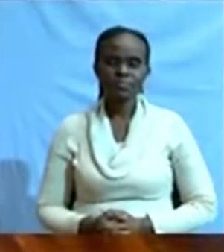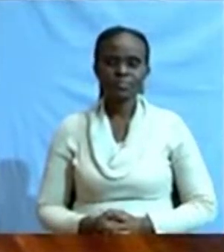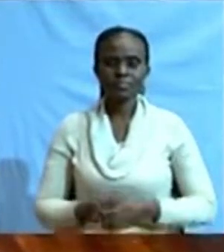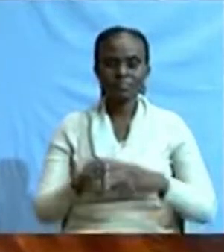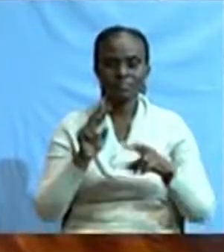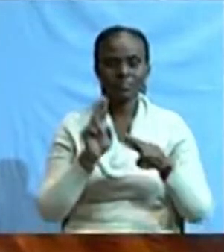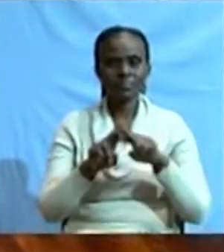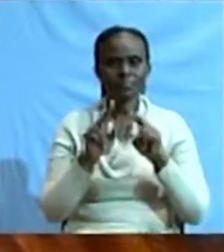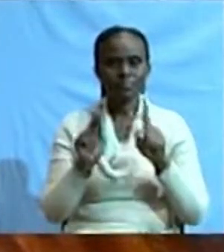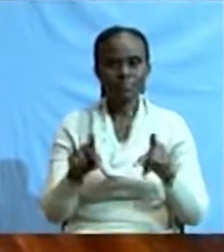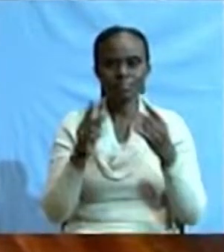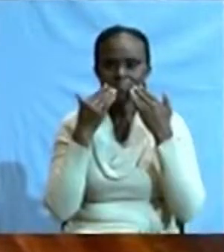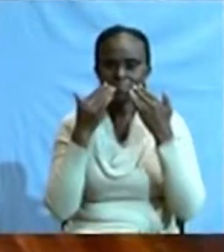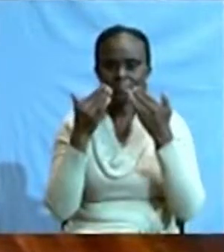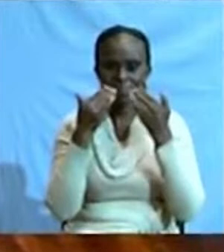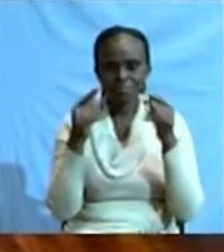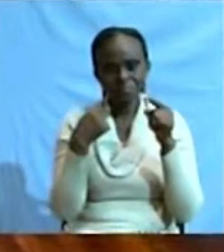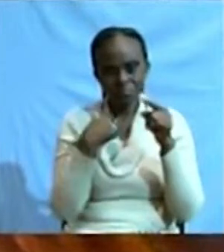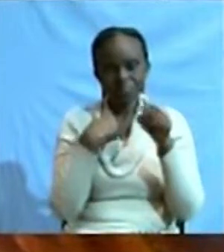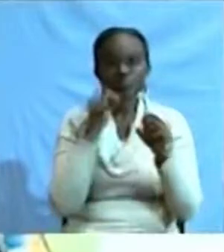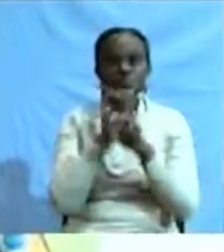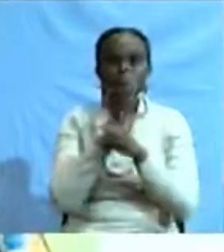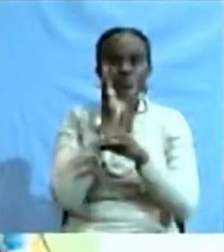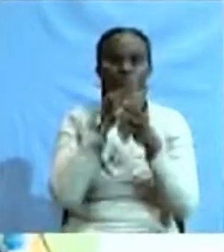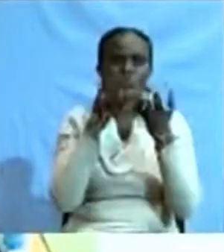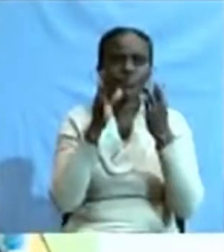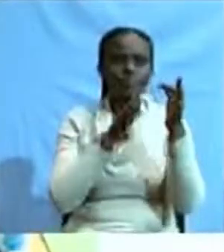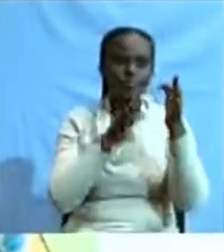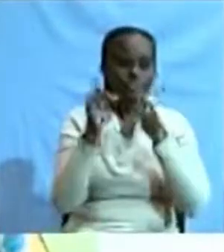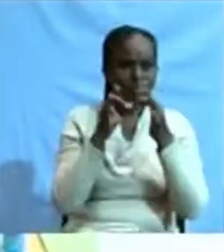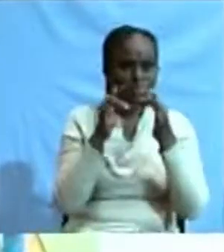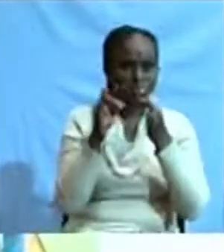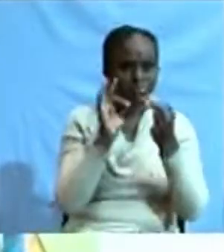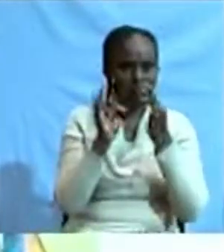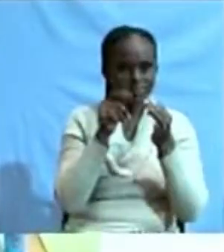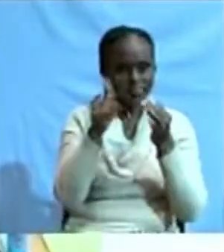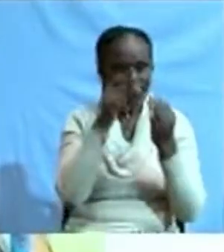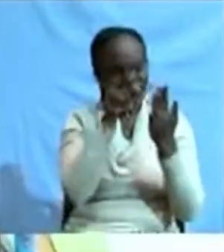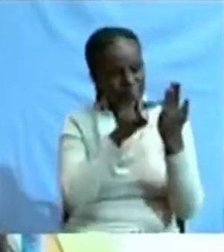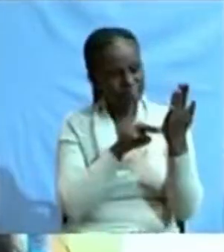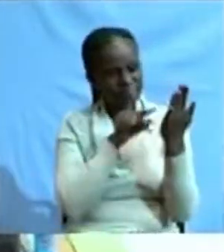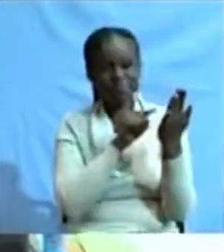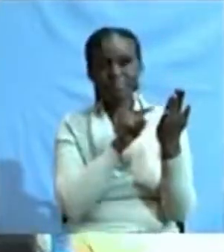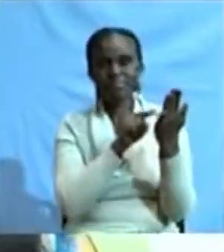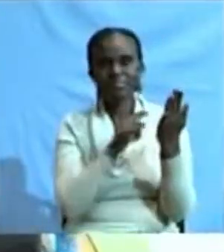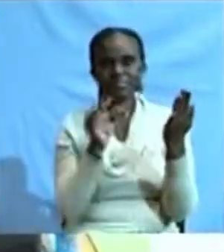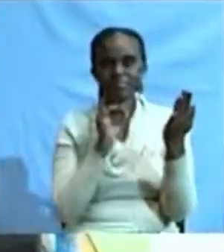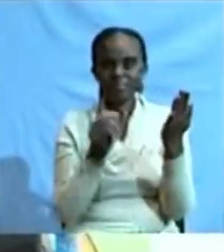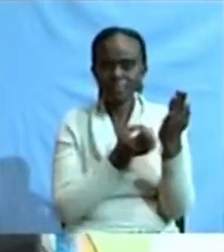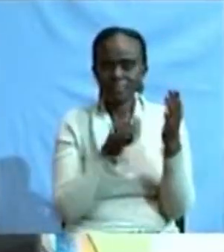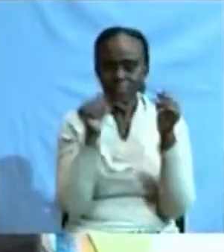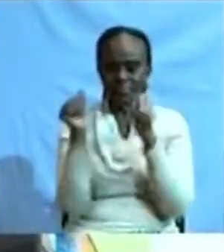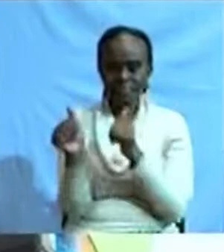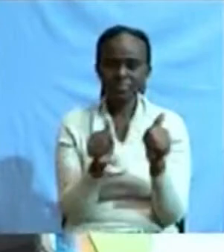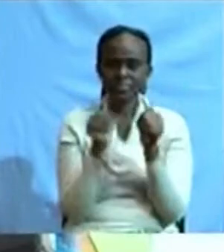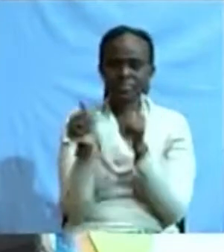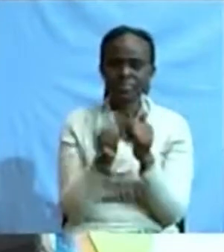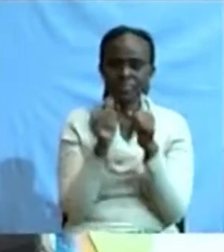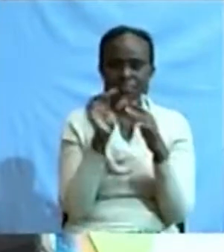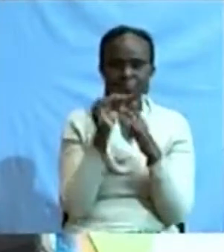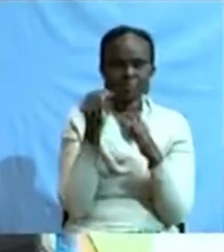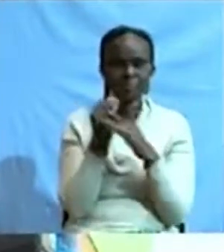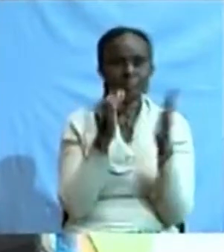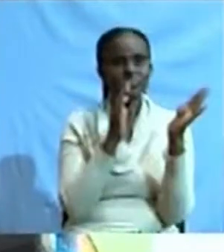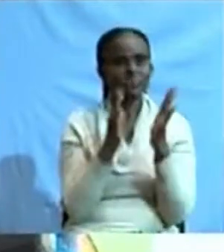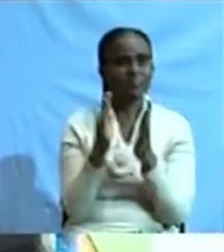Chair, thank you. Like I alluded to, and if you look through our action, or rather the